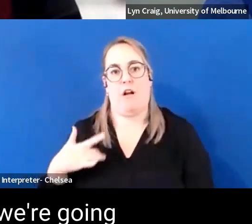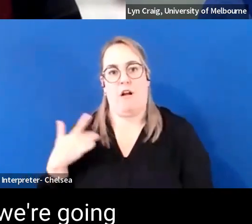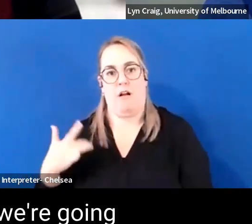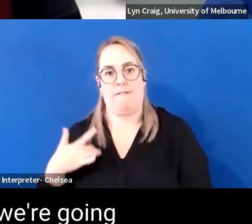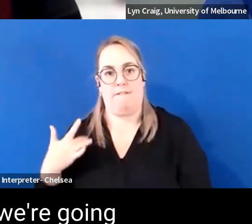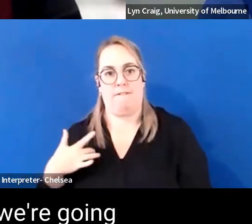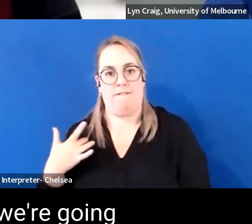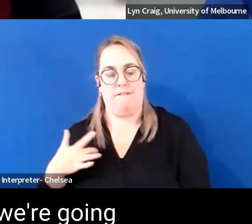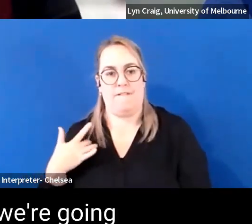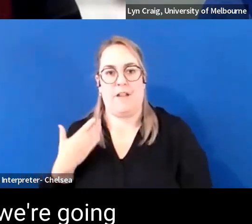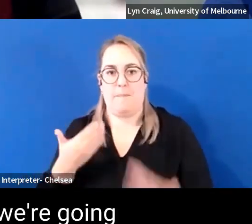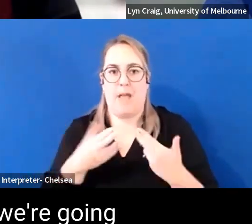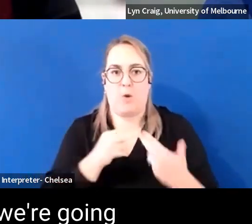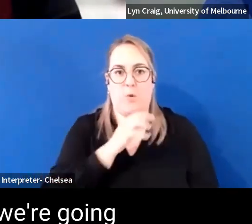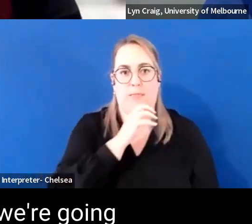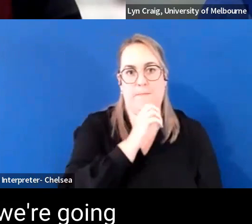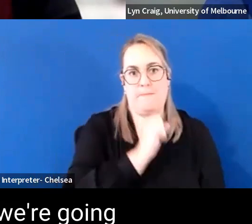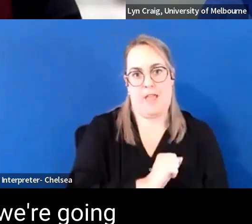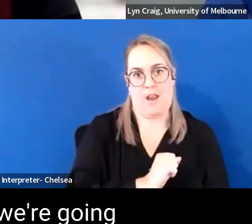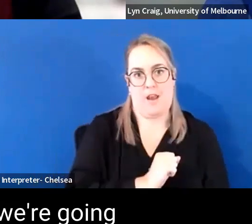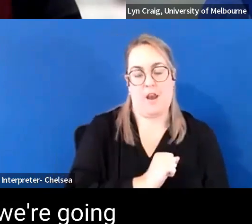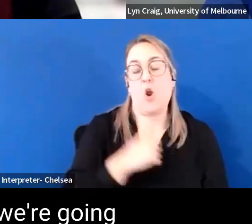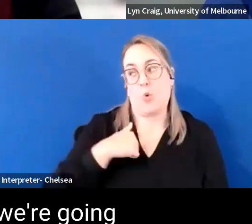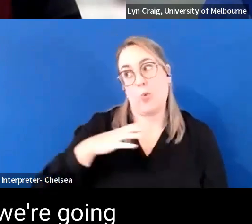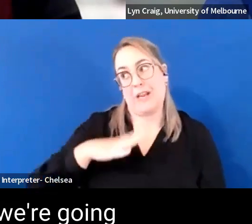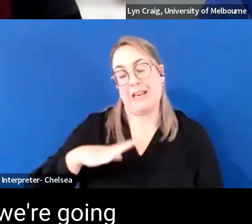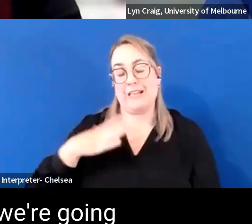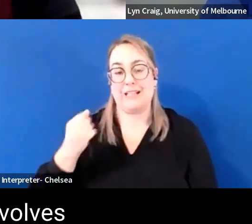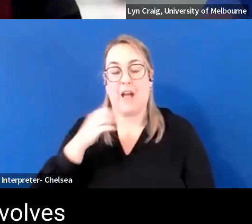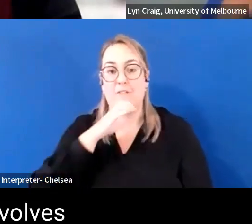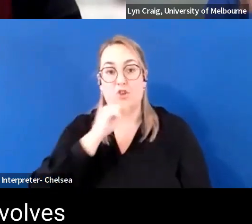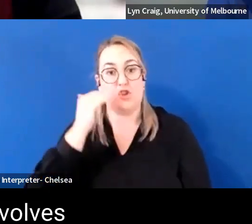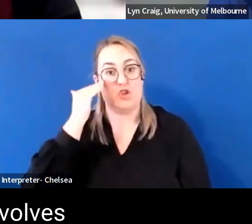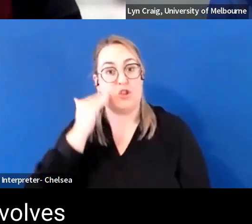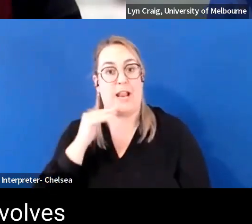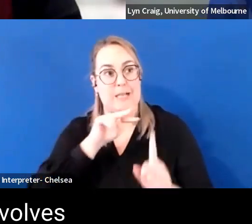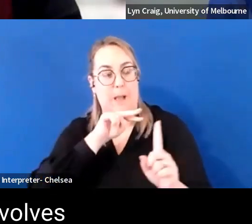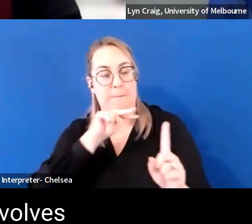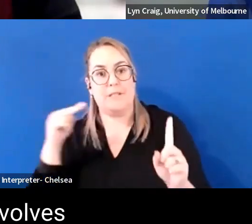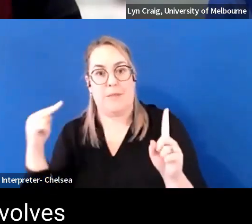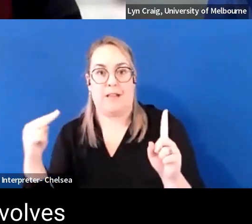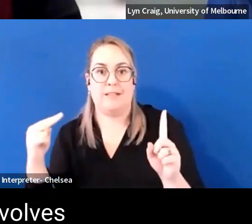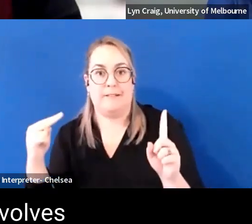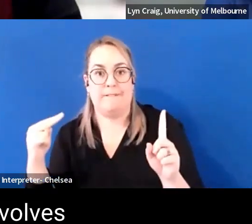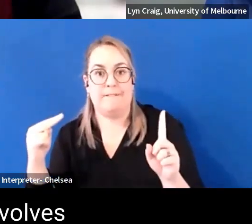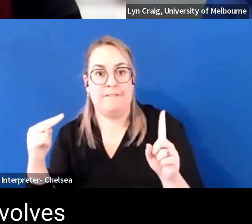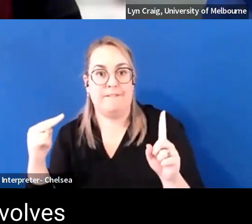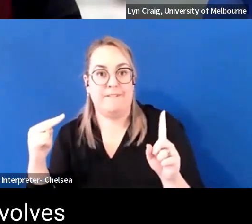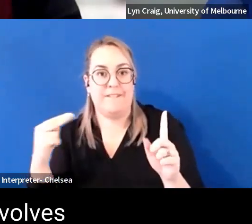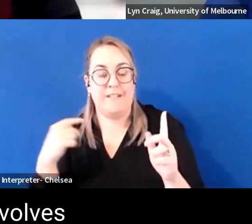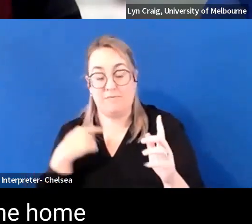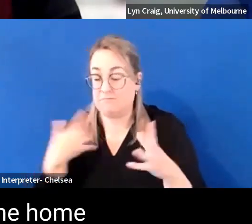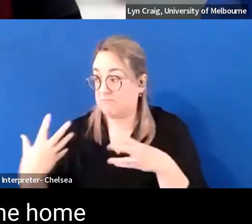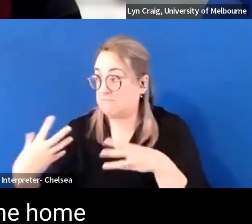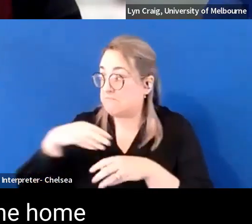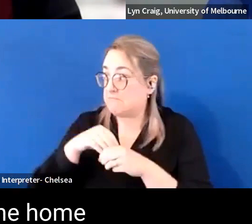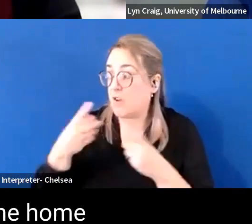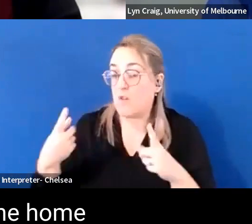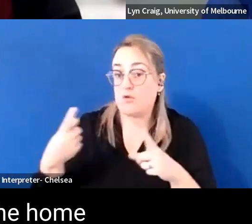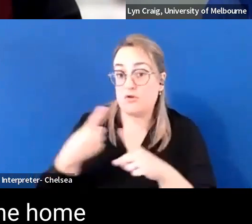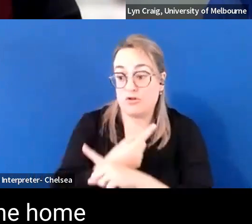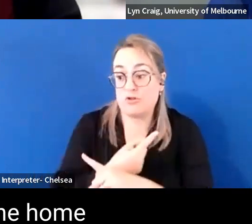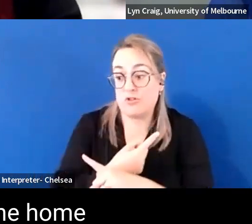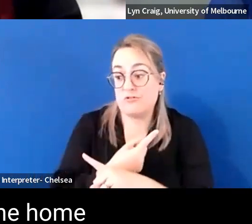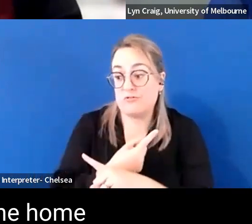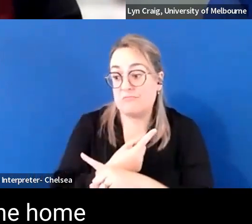to everything if we're going to address the gender pay gap, and that involves some really big change, both